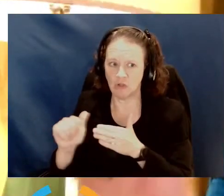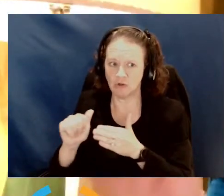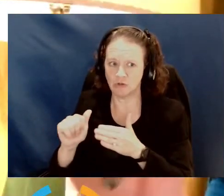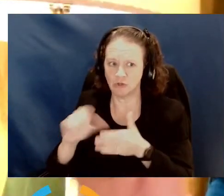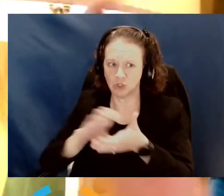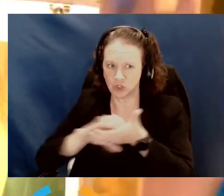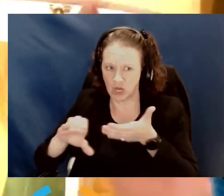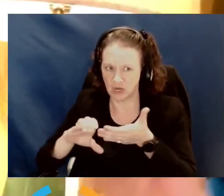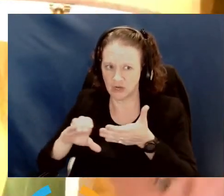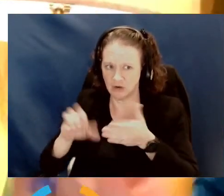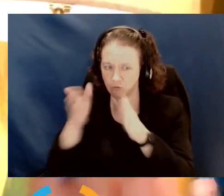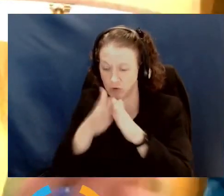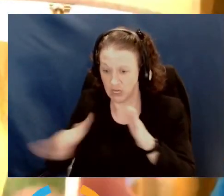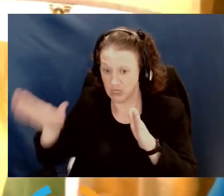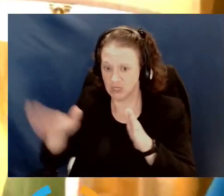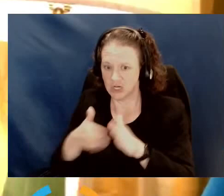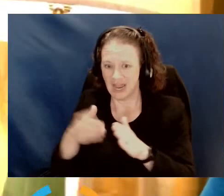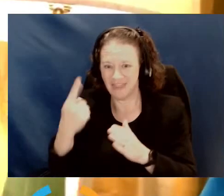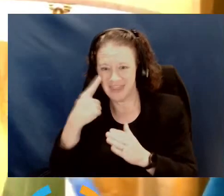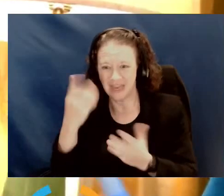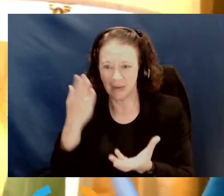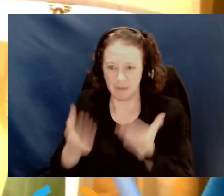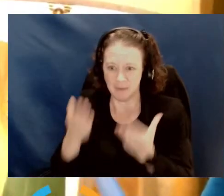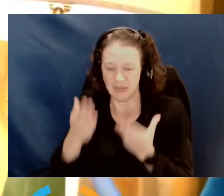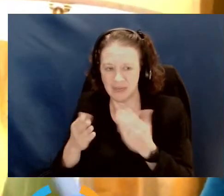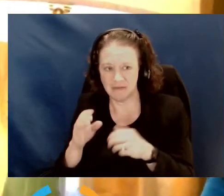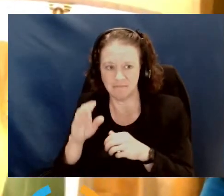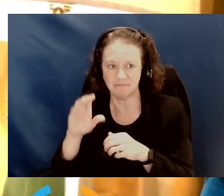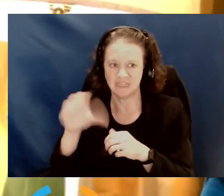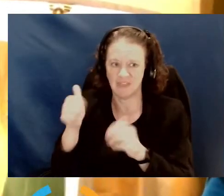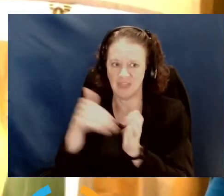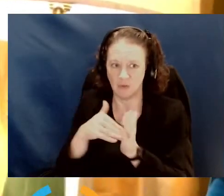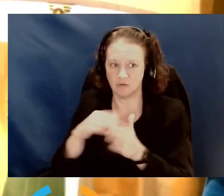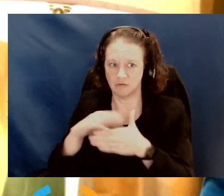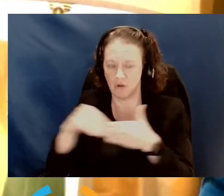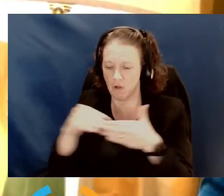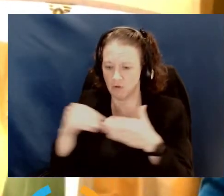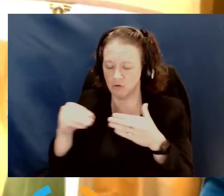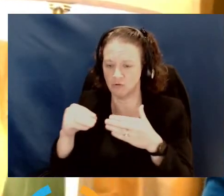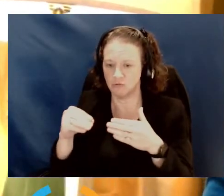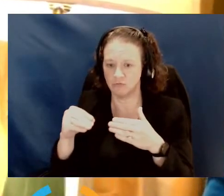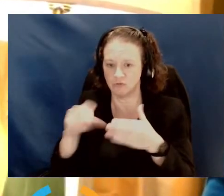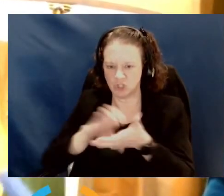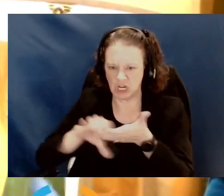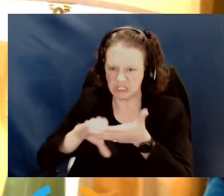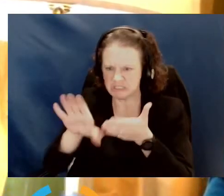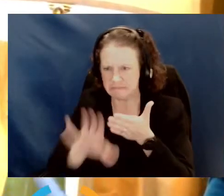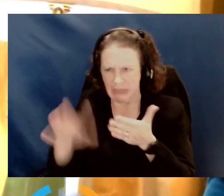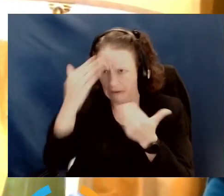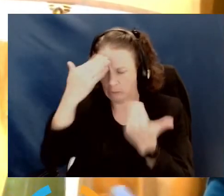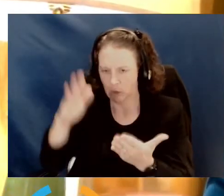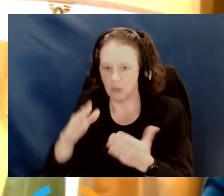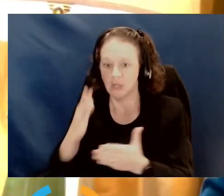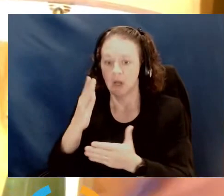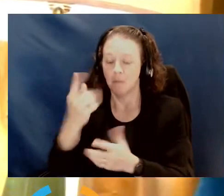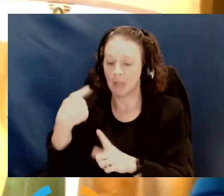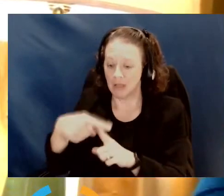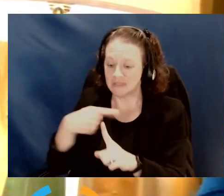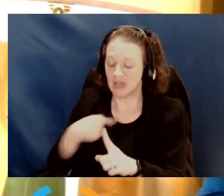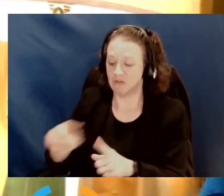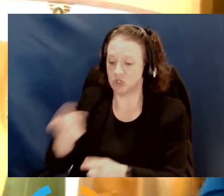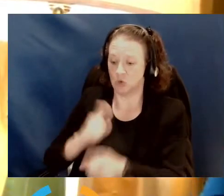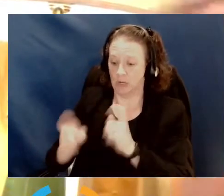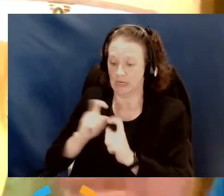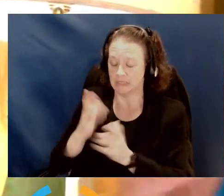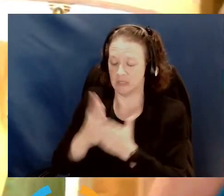of $10,000 checks. I don't know. Plus, I have donated some from my business, which is more than that. So